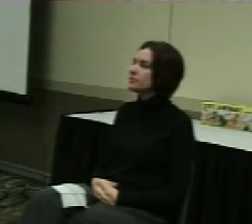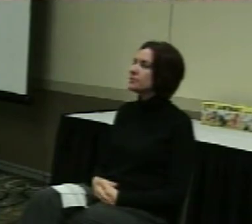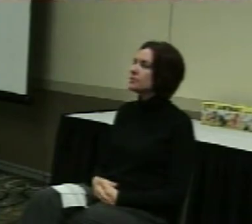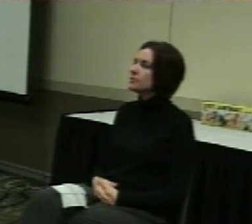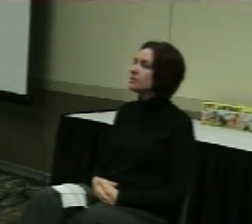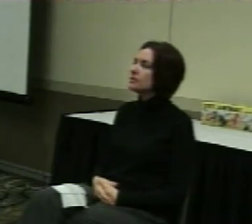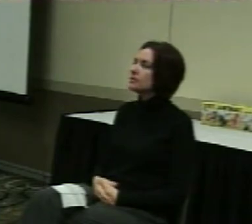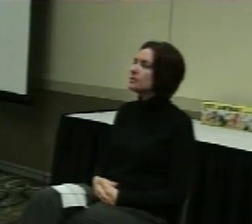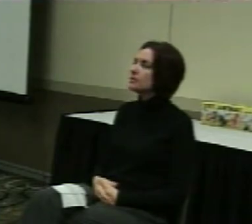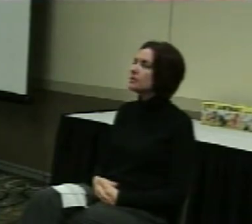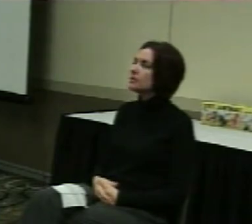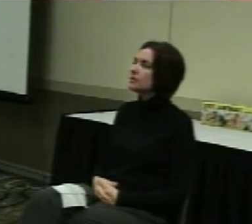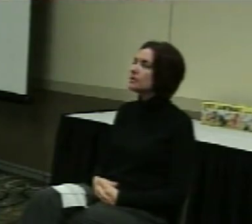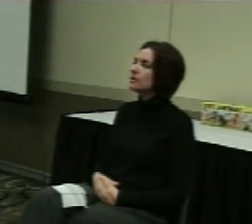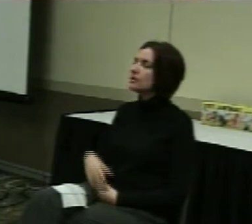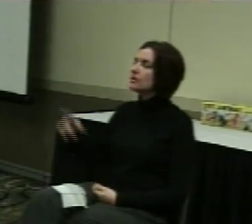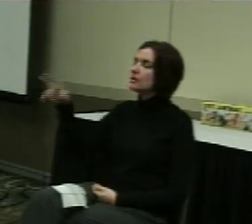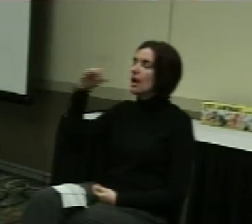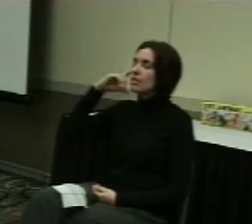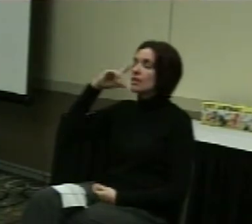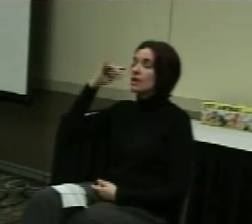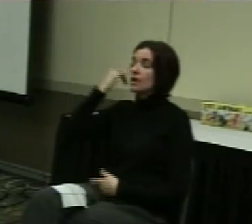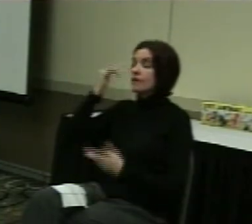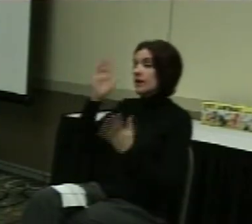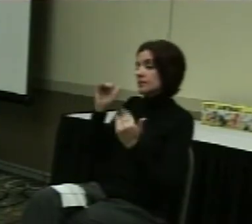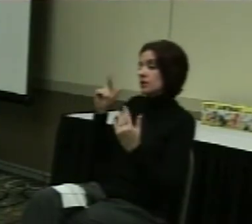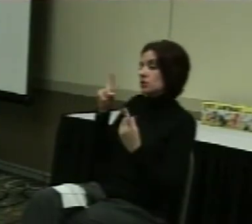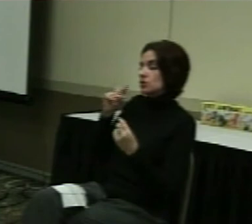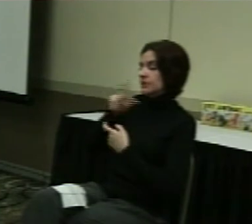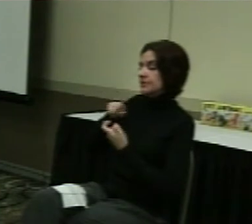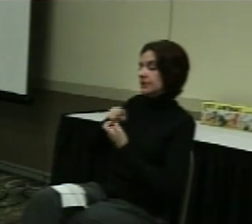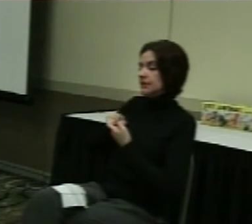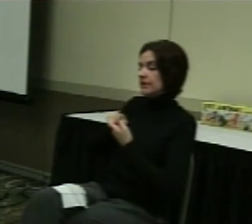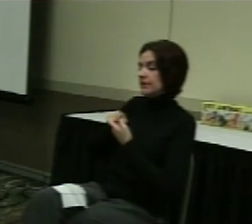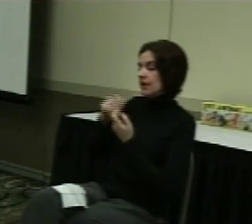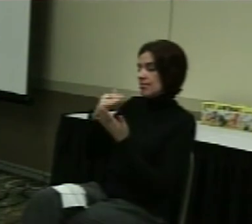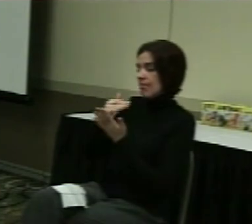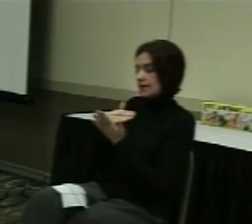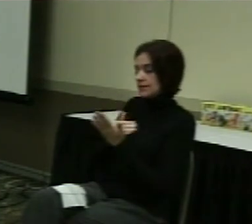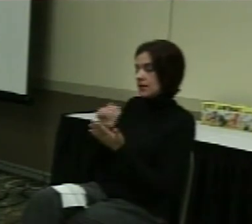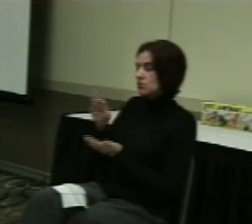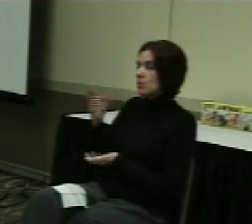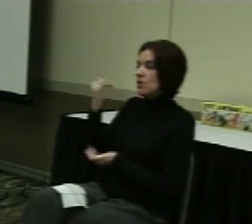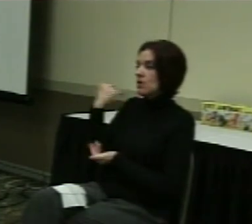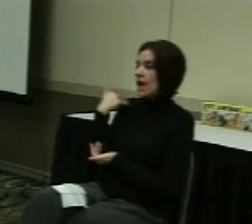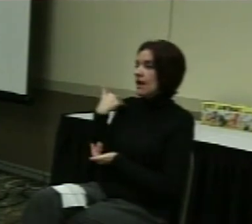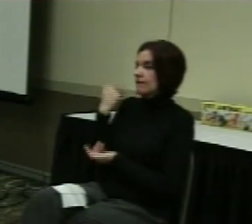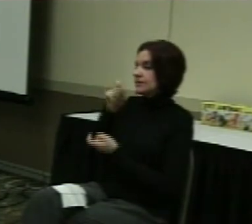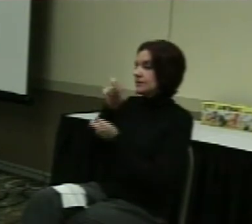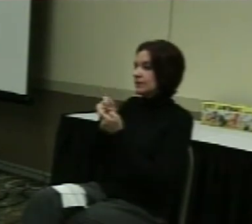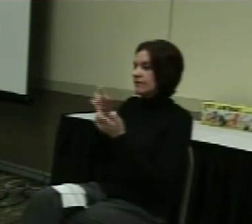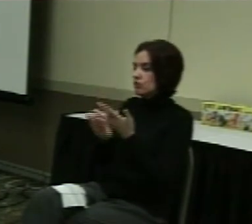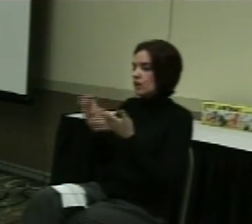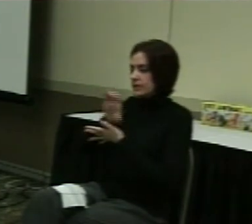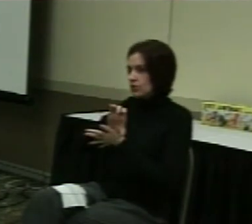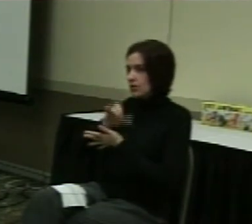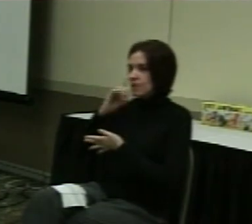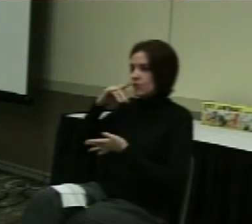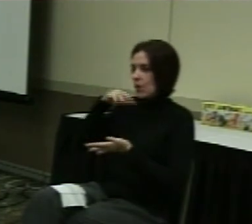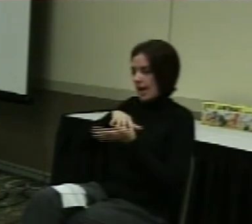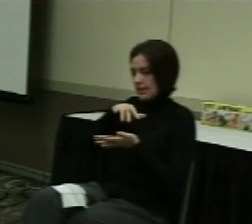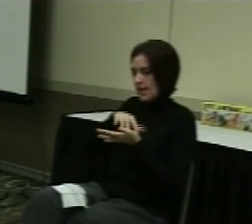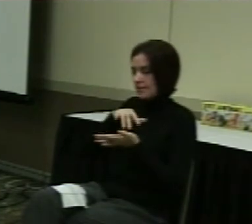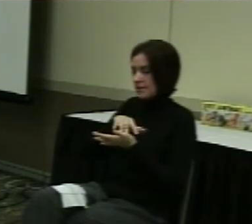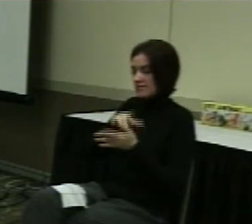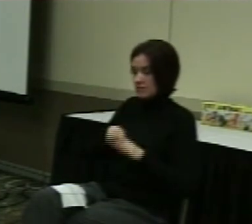That if they are expected to do certain lessons and or have a certain criteria of academics that the kids aren't